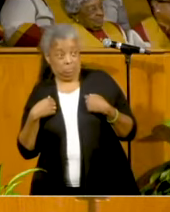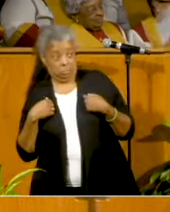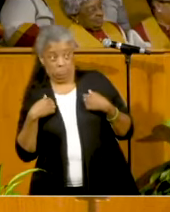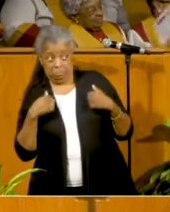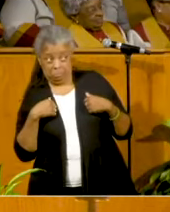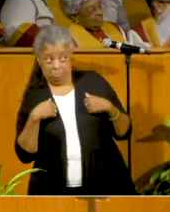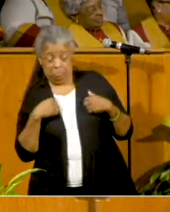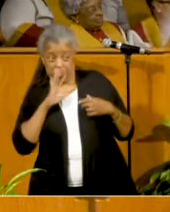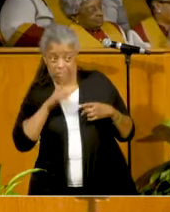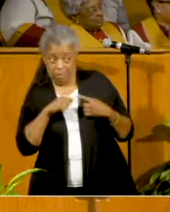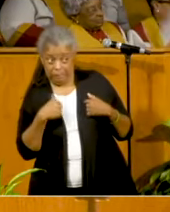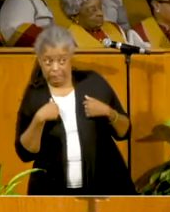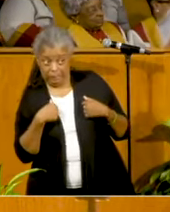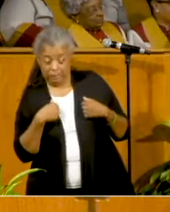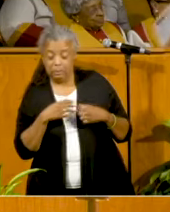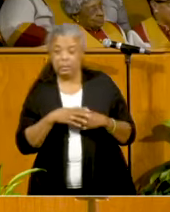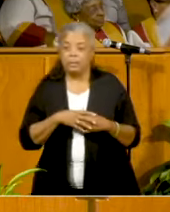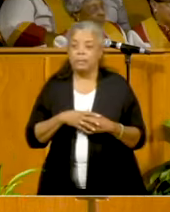Could it be me?